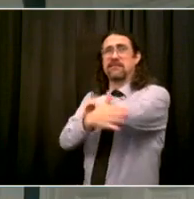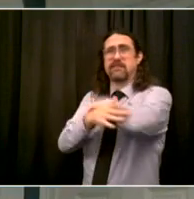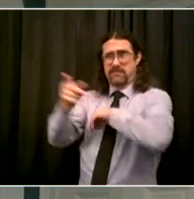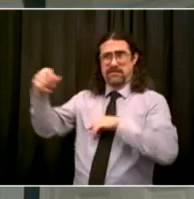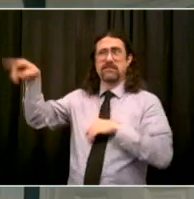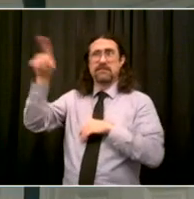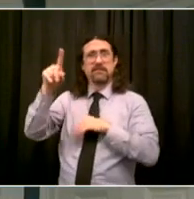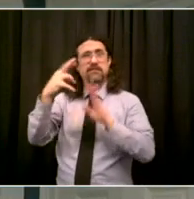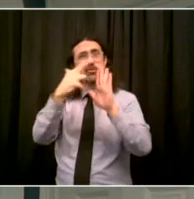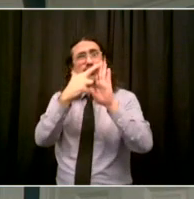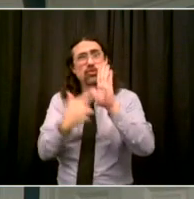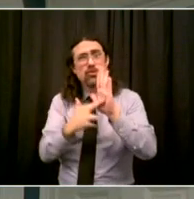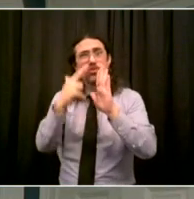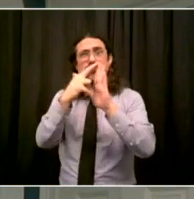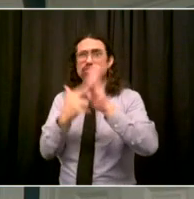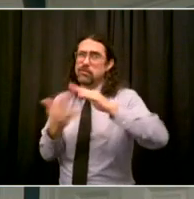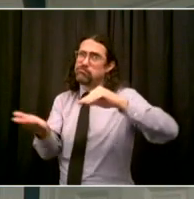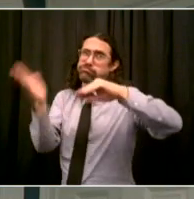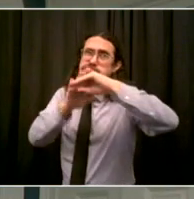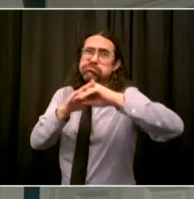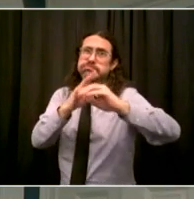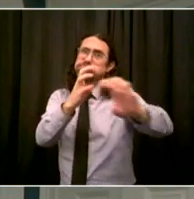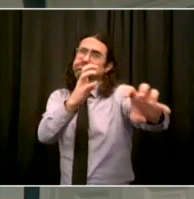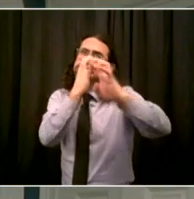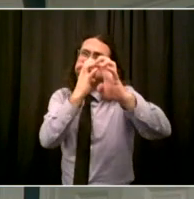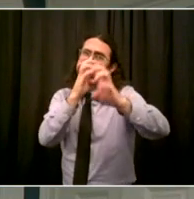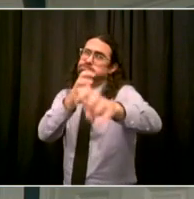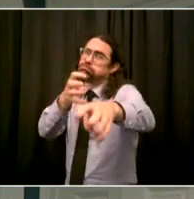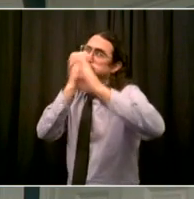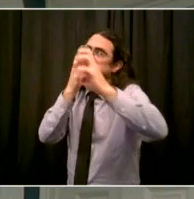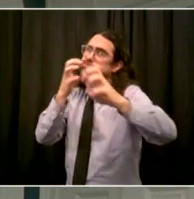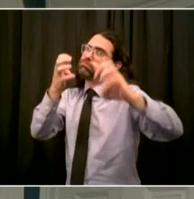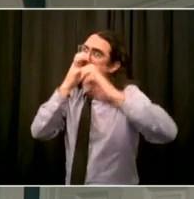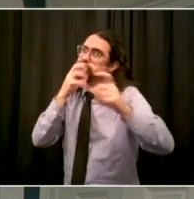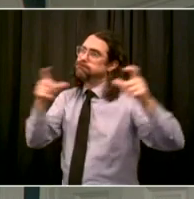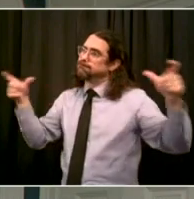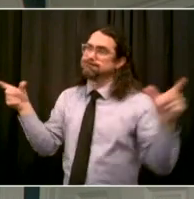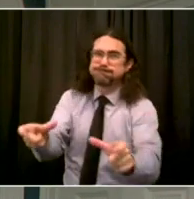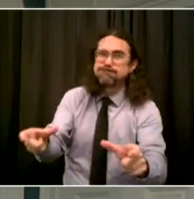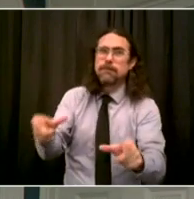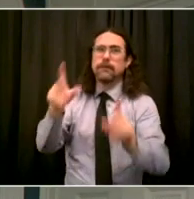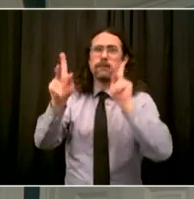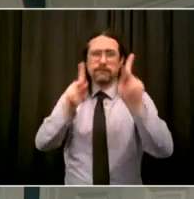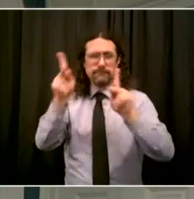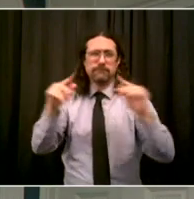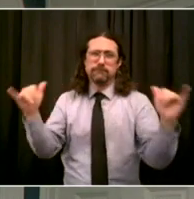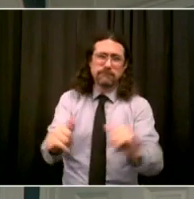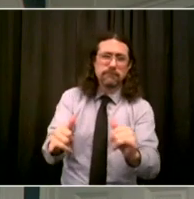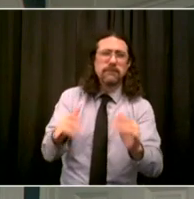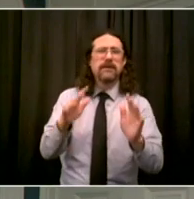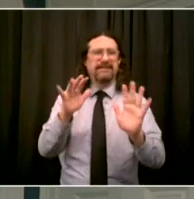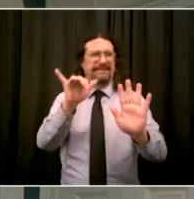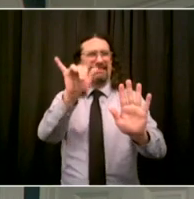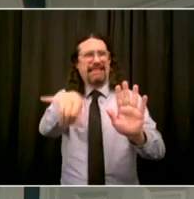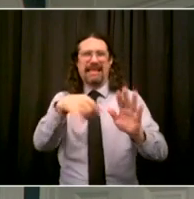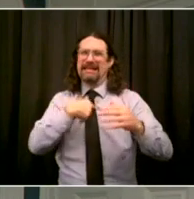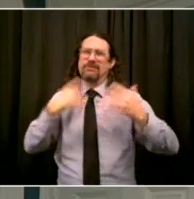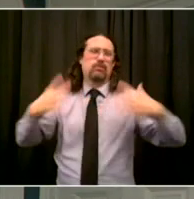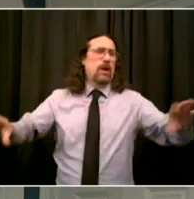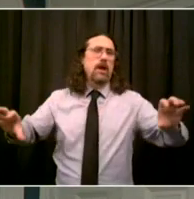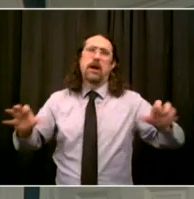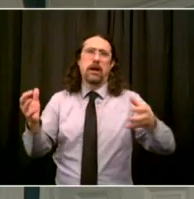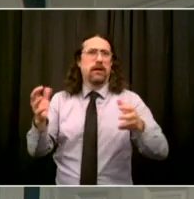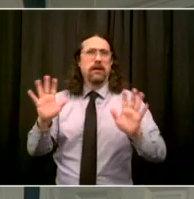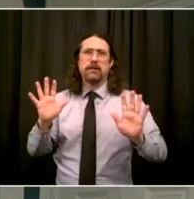Andrew. Second question, different topic, early voting. Pretty less than stellar weather today